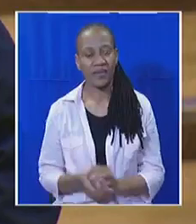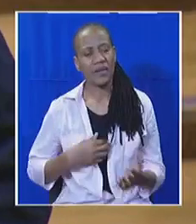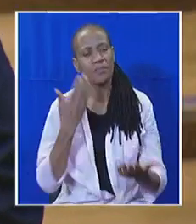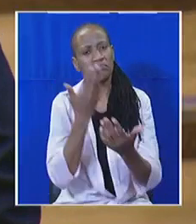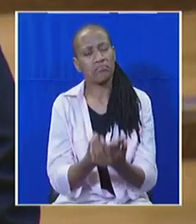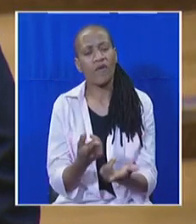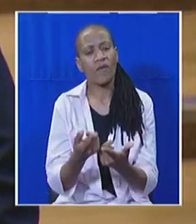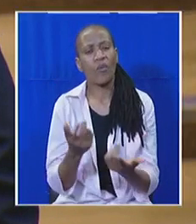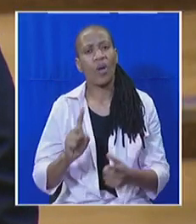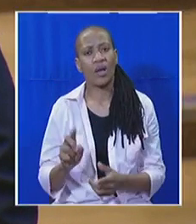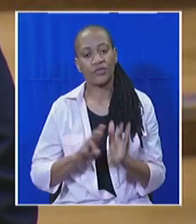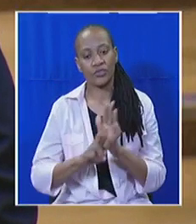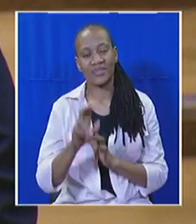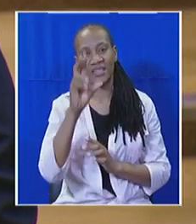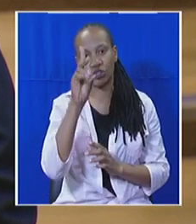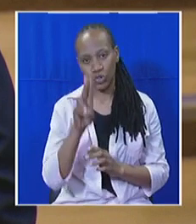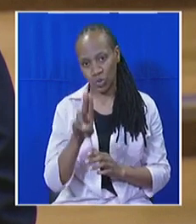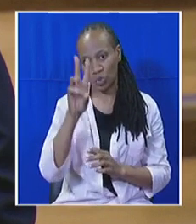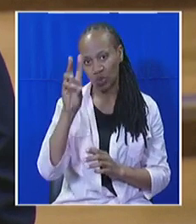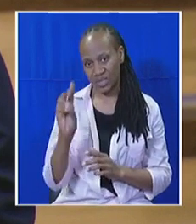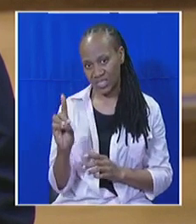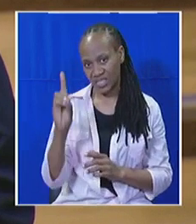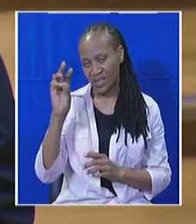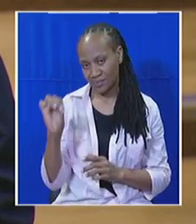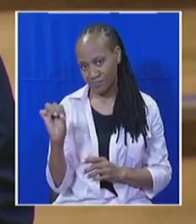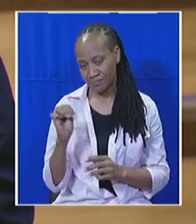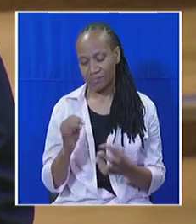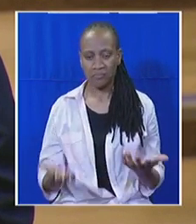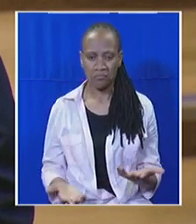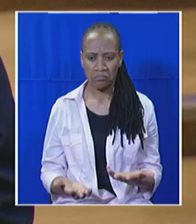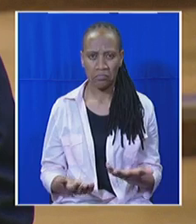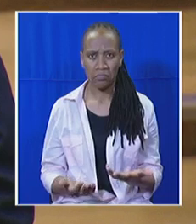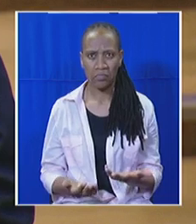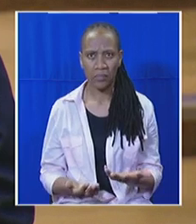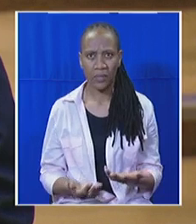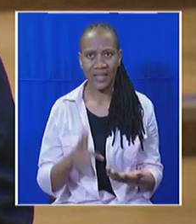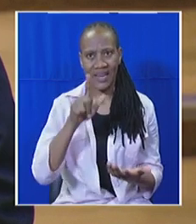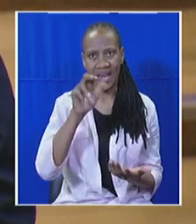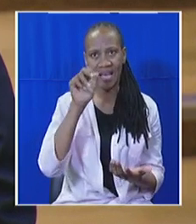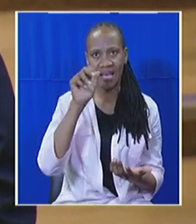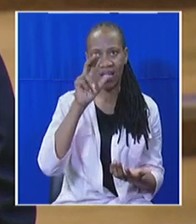on behalf of the United Democratic Movement that the House notes that Nadia Miller